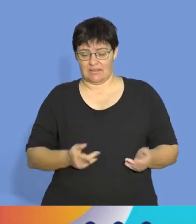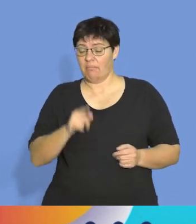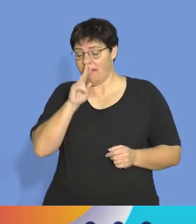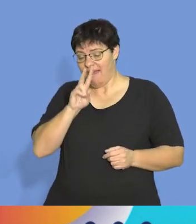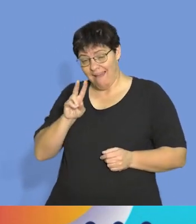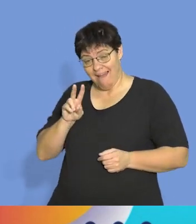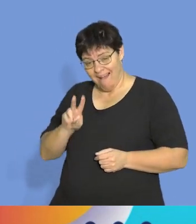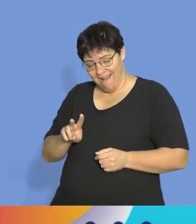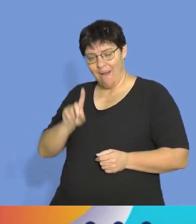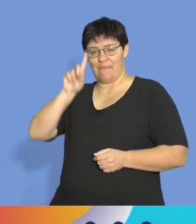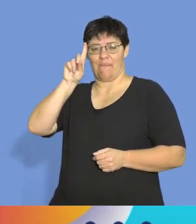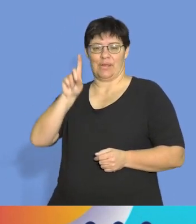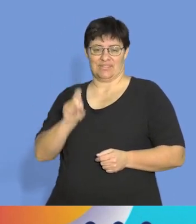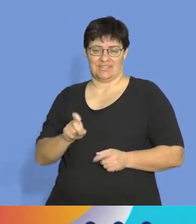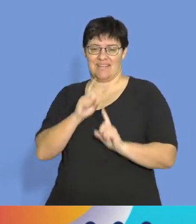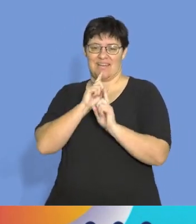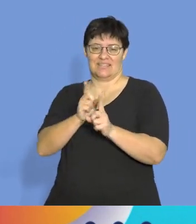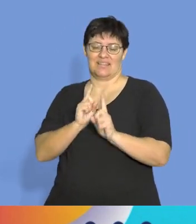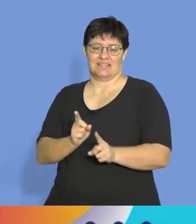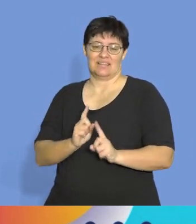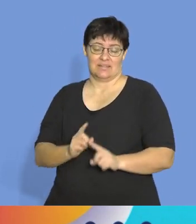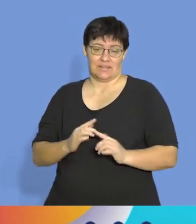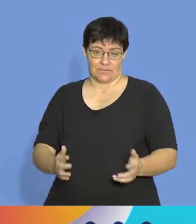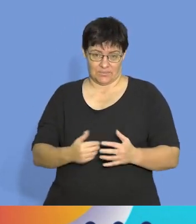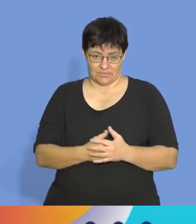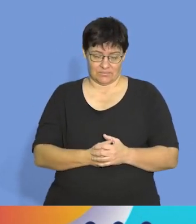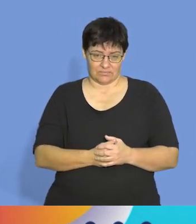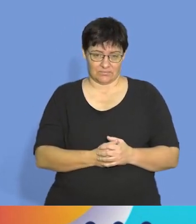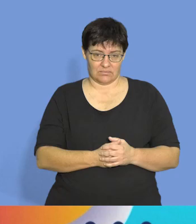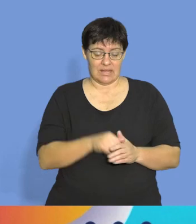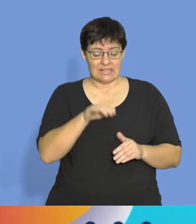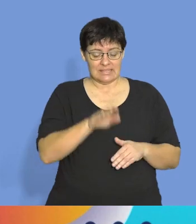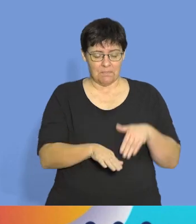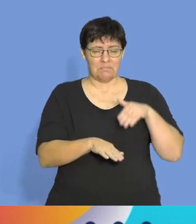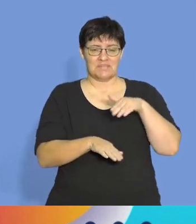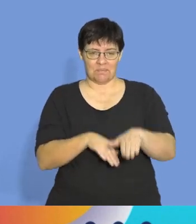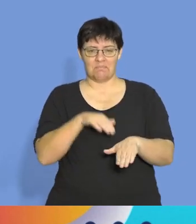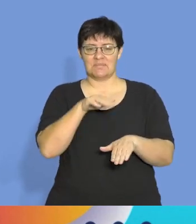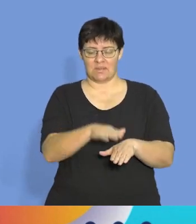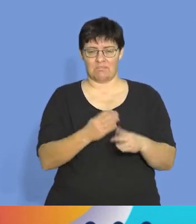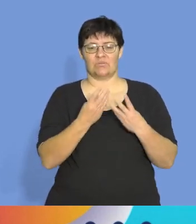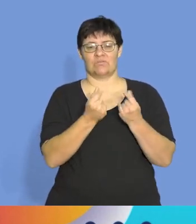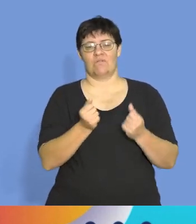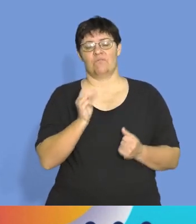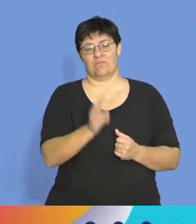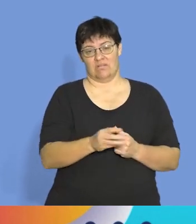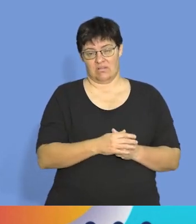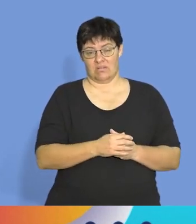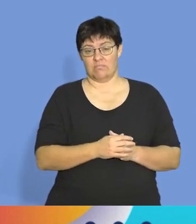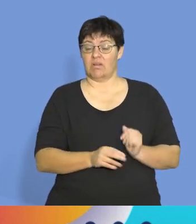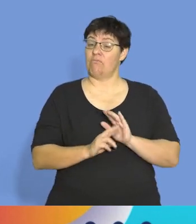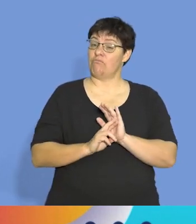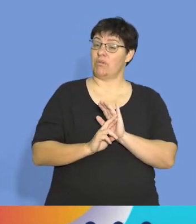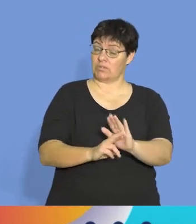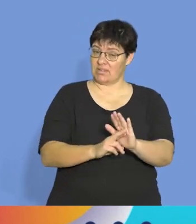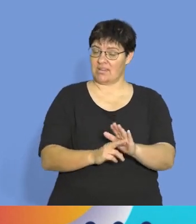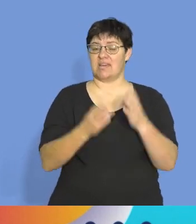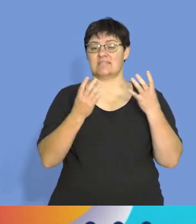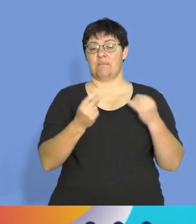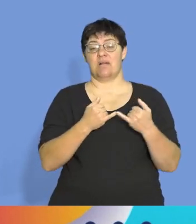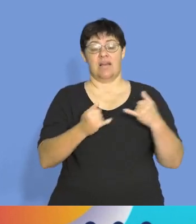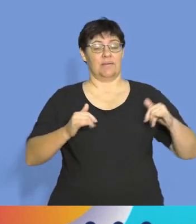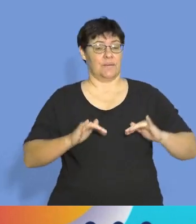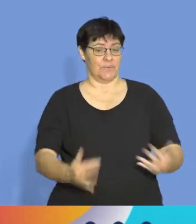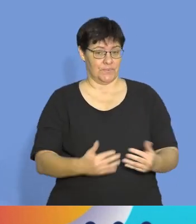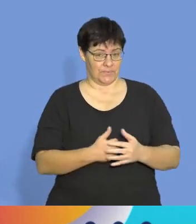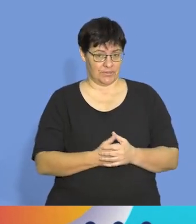at the actual questions together. I'm going to solve them step by step and show you how you represent it on a number line